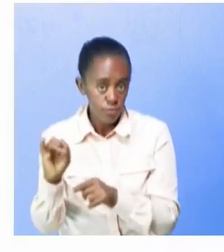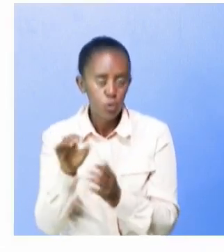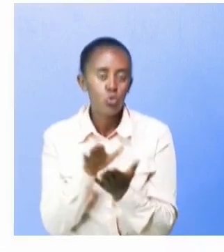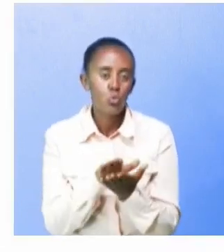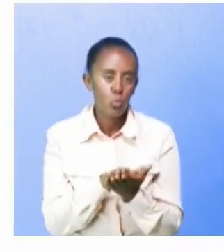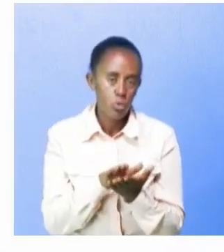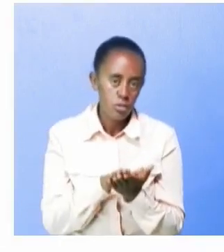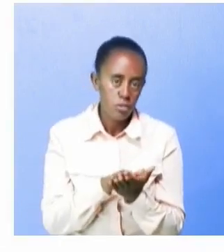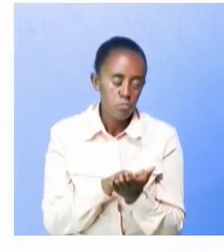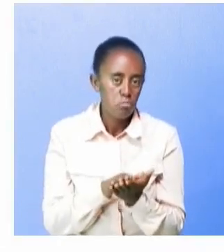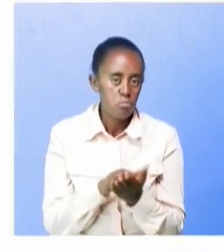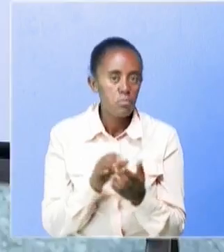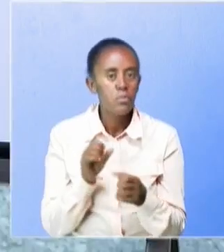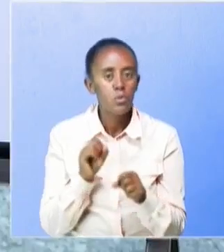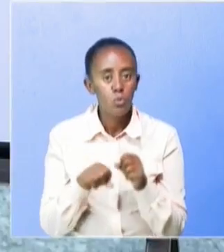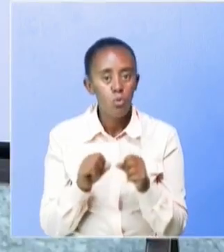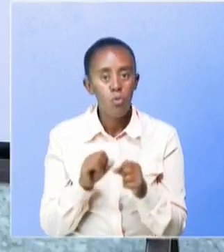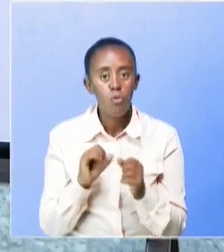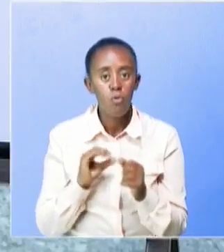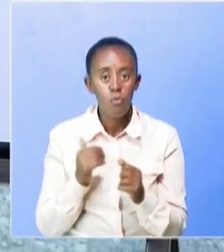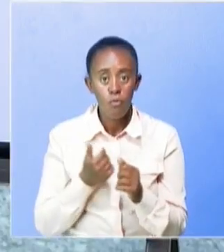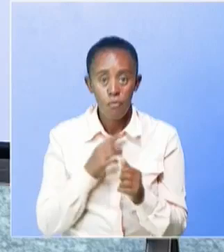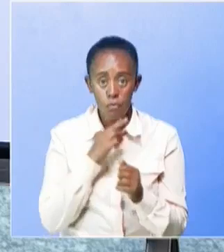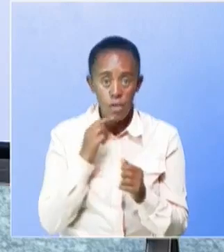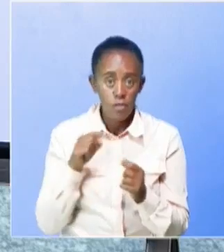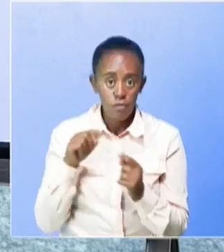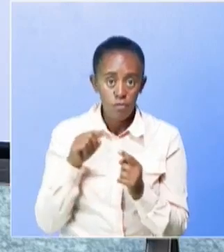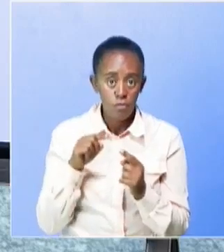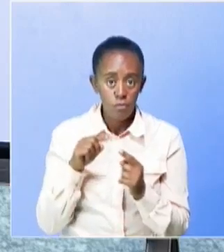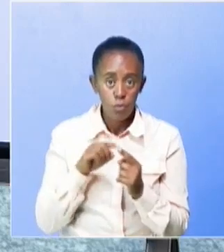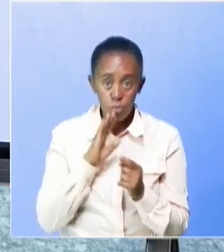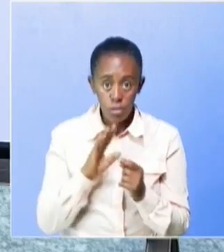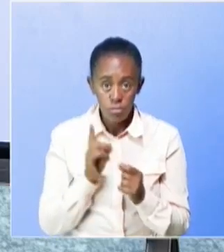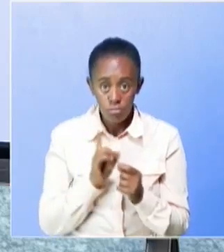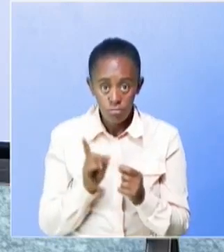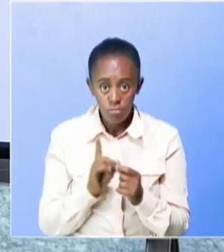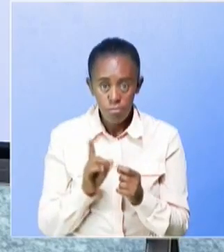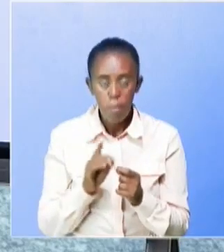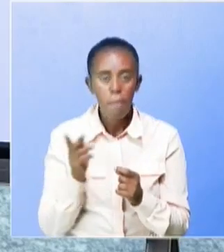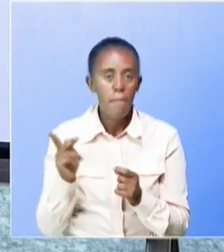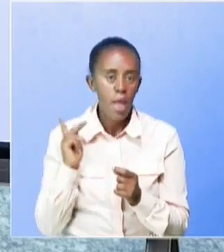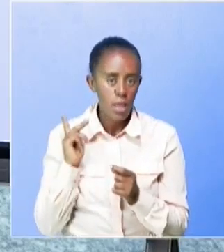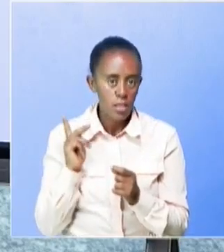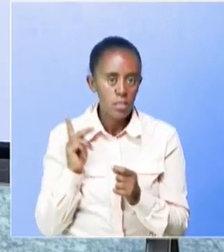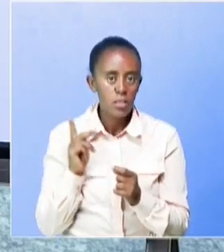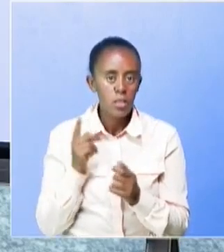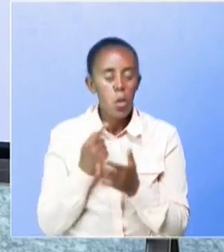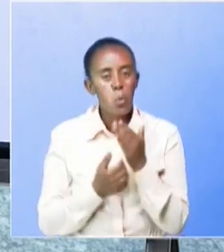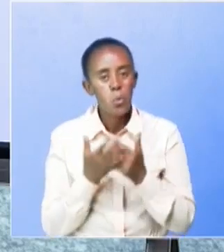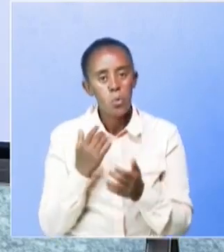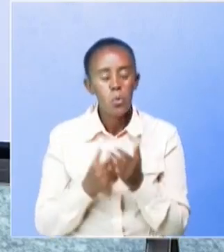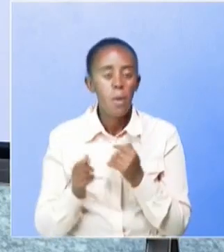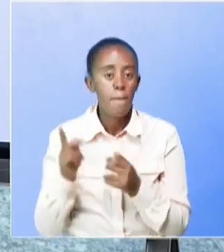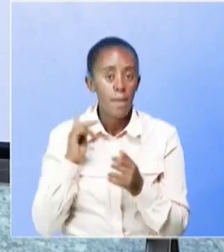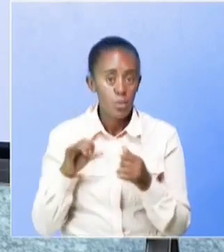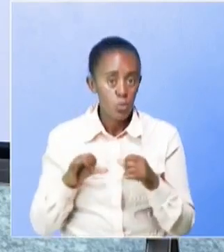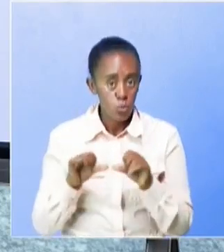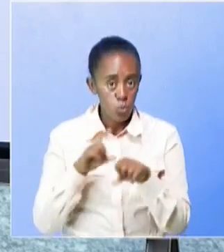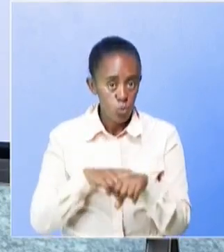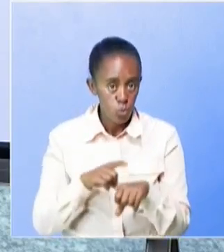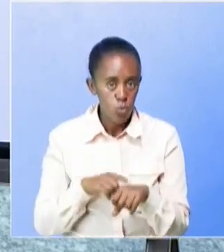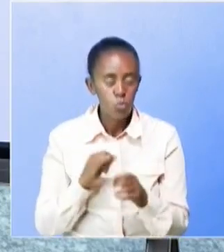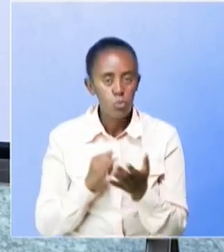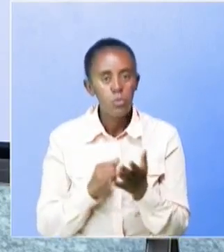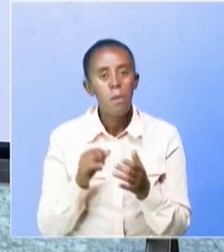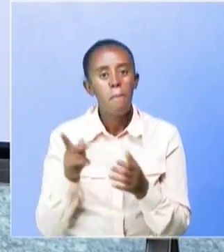So, our verb to be is in its past form, past. We're talking about the past continuous, so it is in its